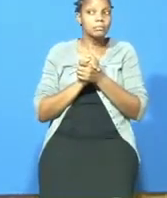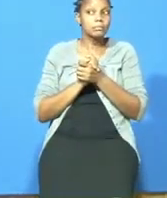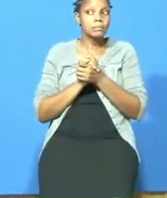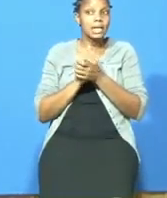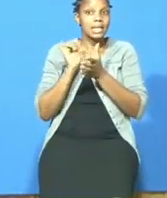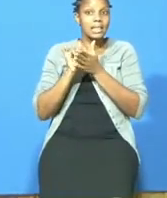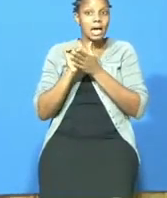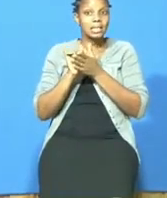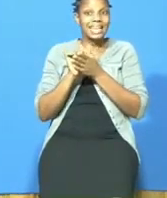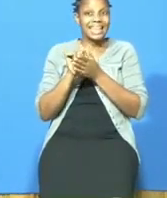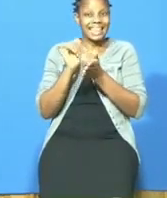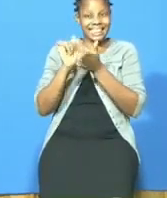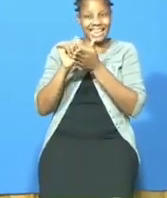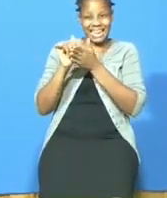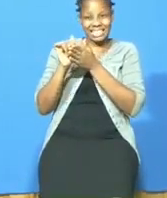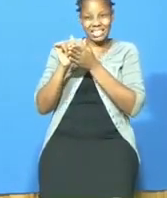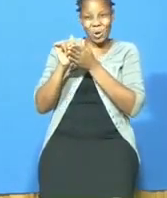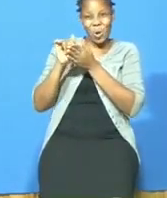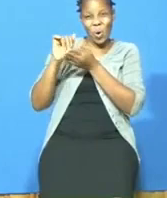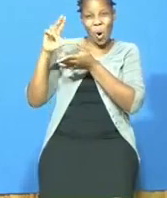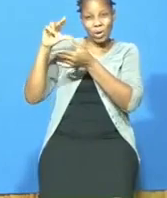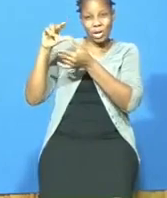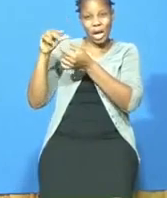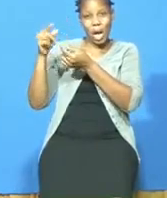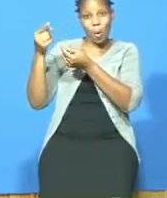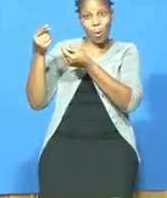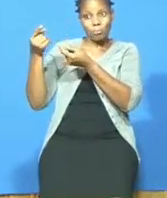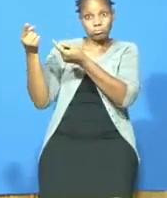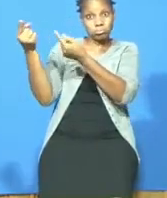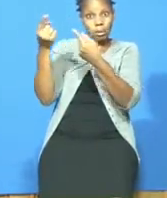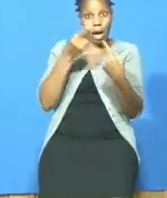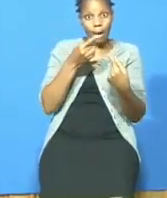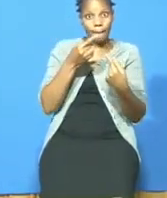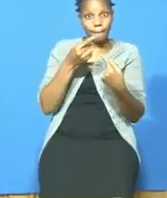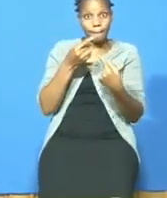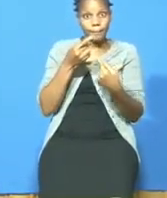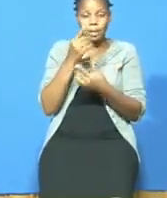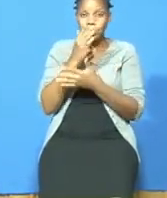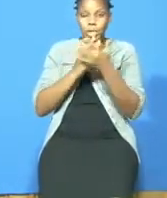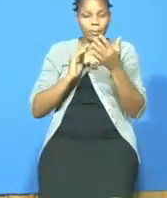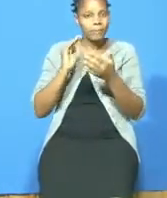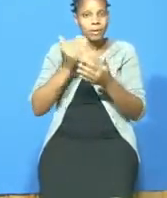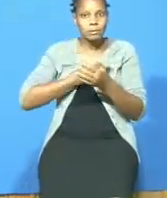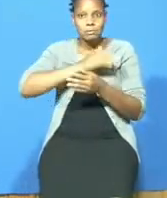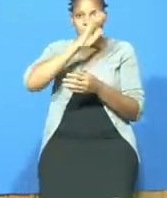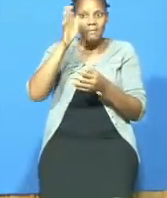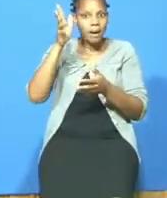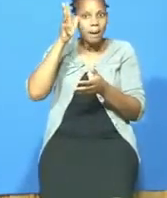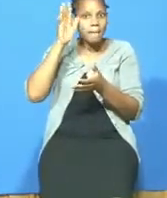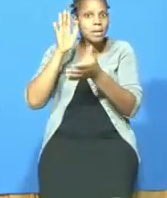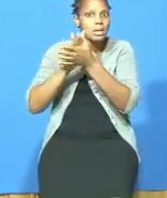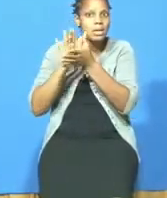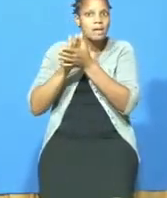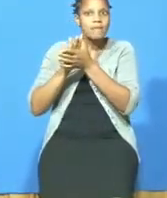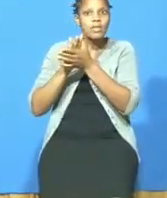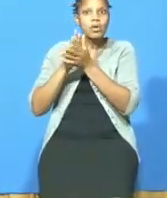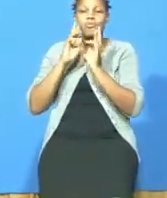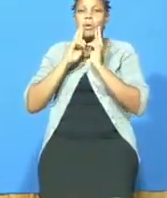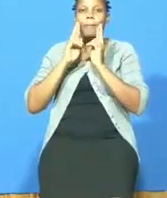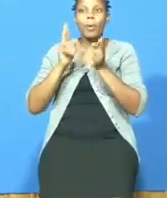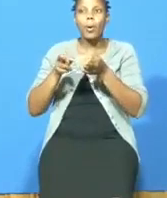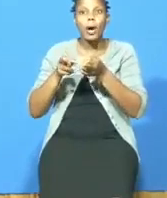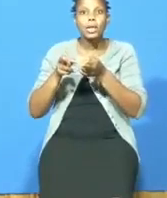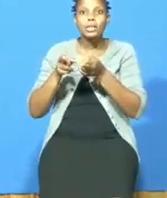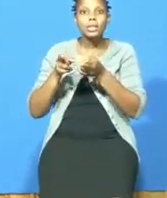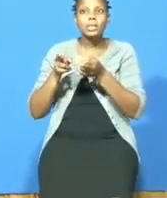that Gilbert was coming. Some of us did not believe the reports from the Met Office, and